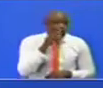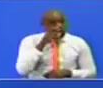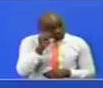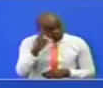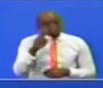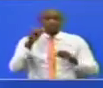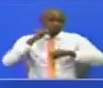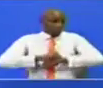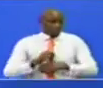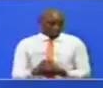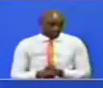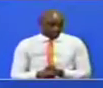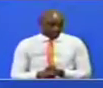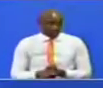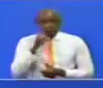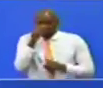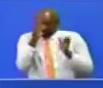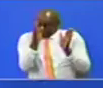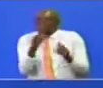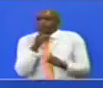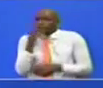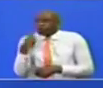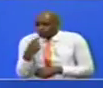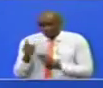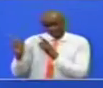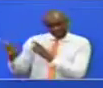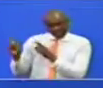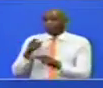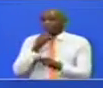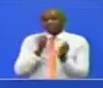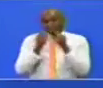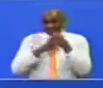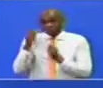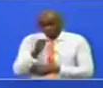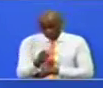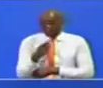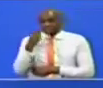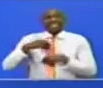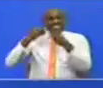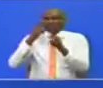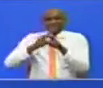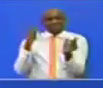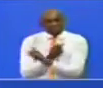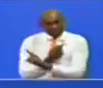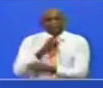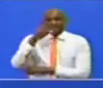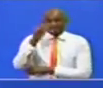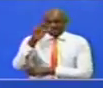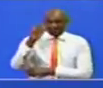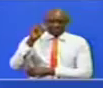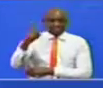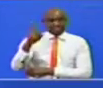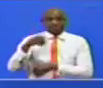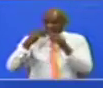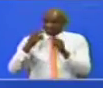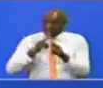school. One such child is this 17-year-old, whom we'll choose to call David. David arrived